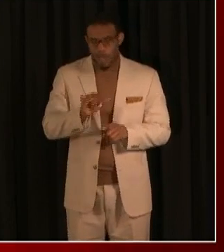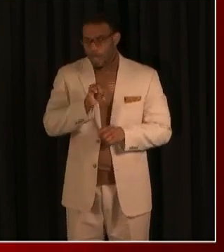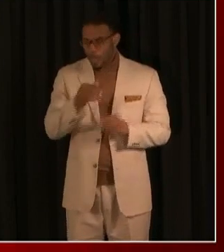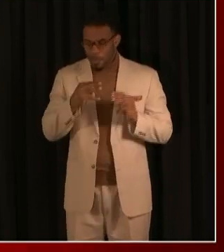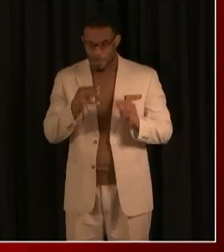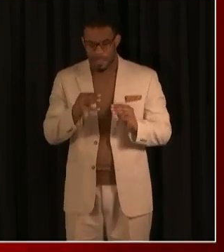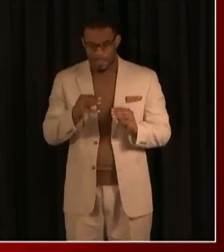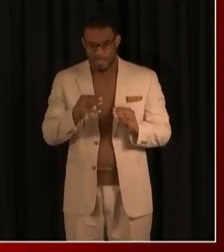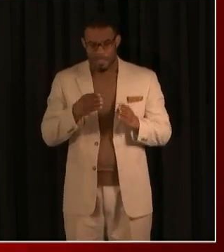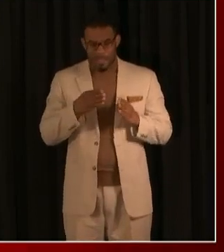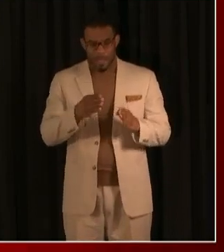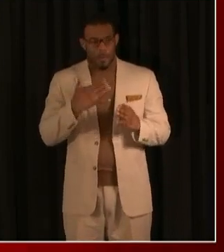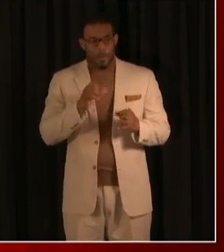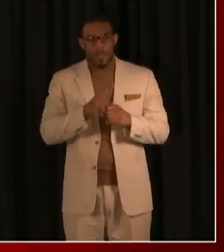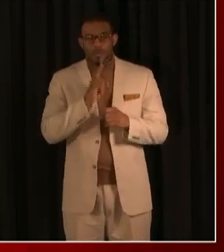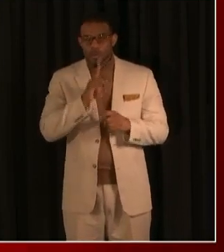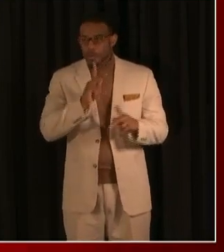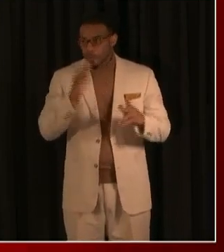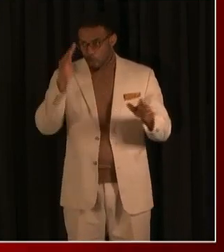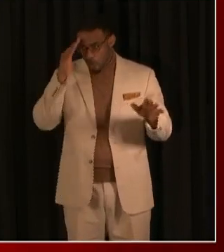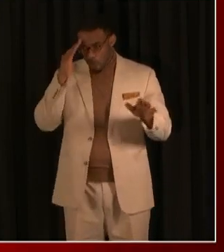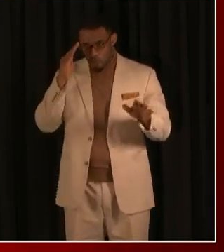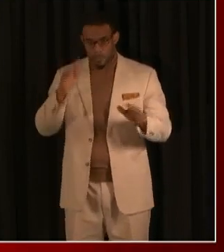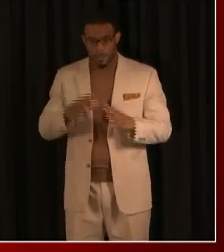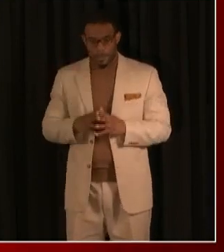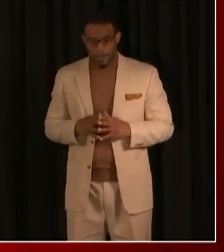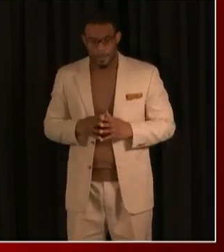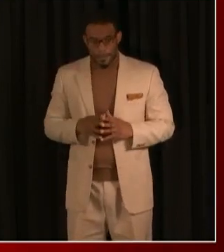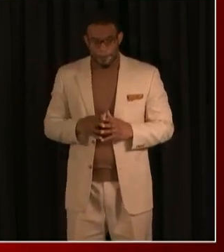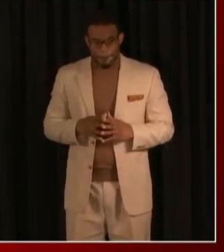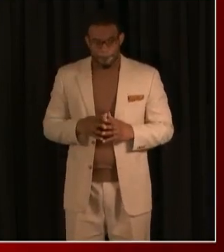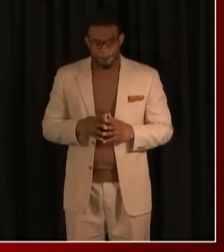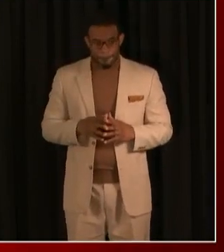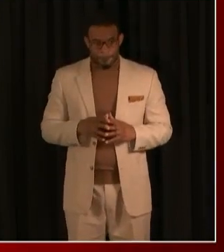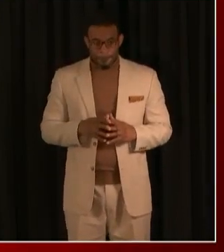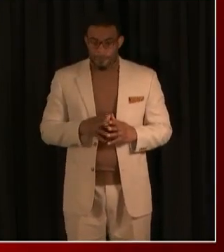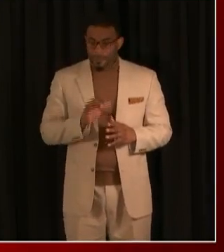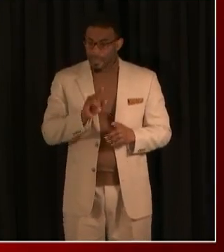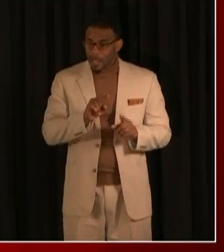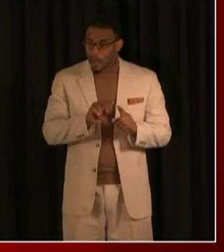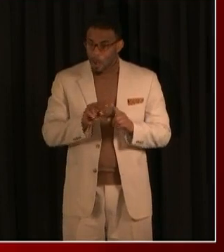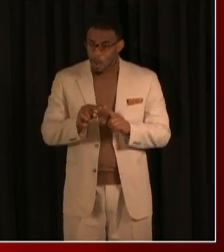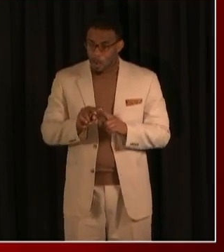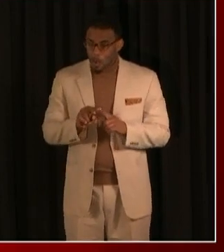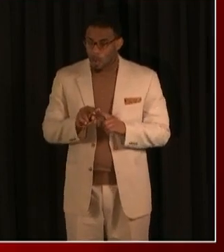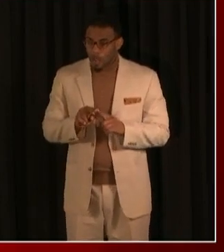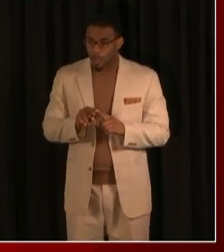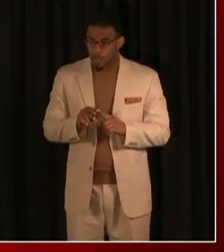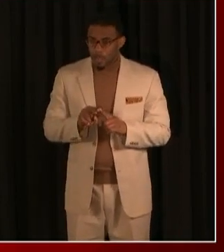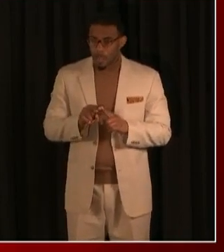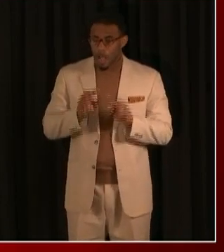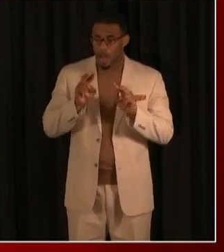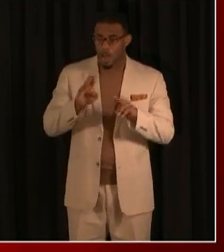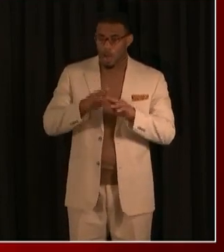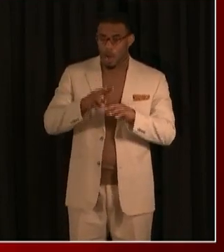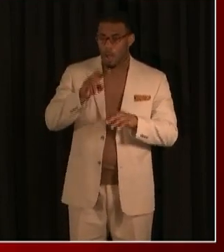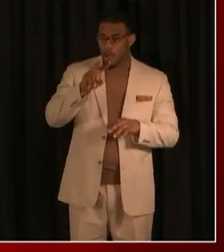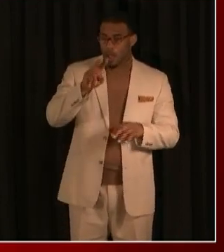and that's another message and avenue that we want to make sure is being spread in the community, which is also listed